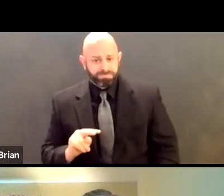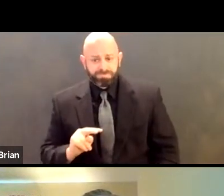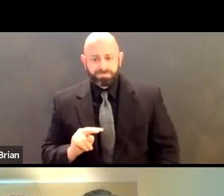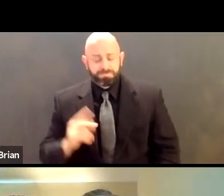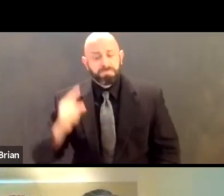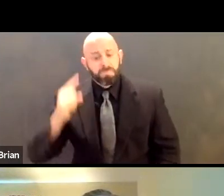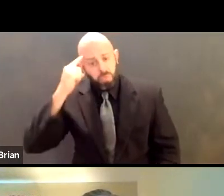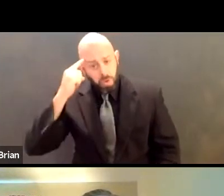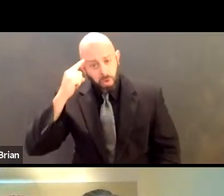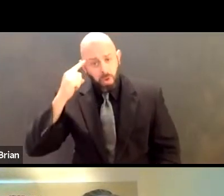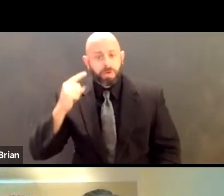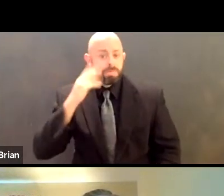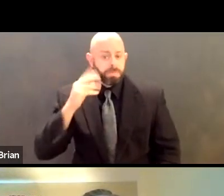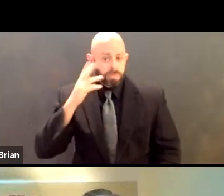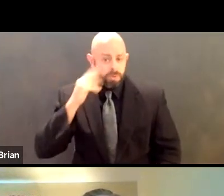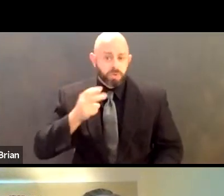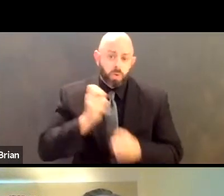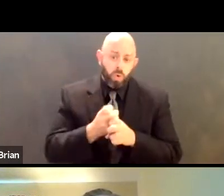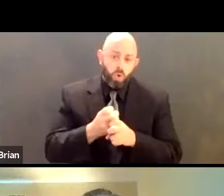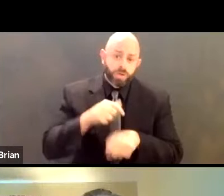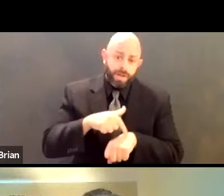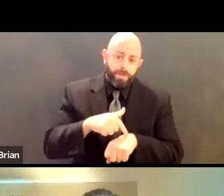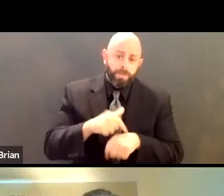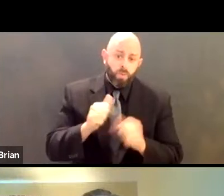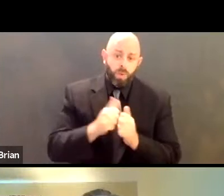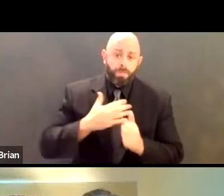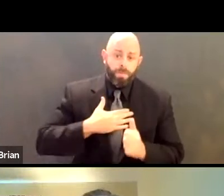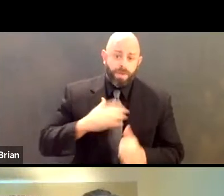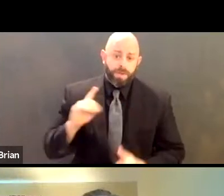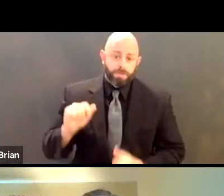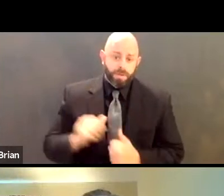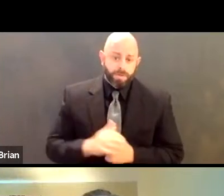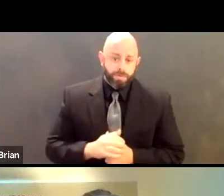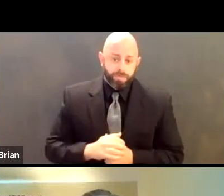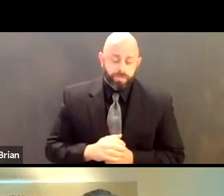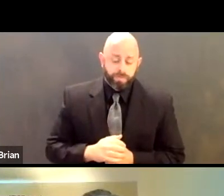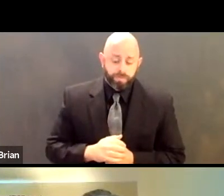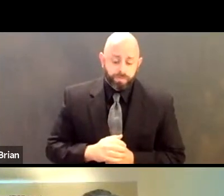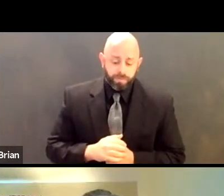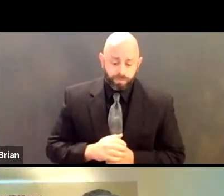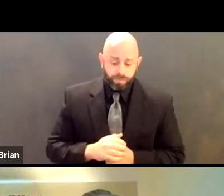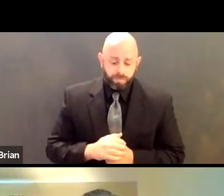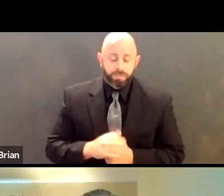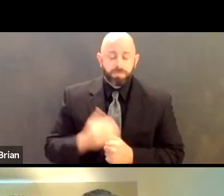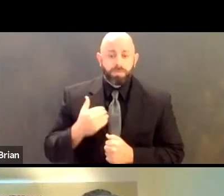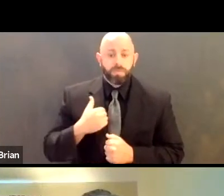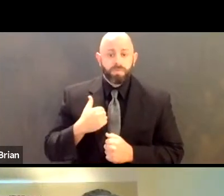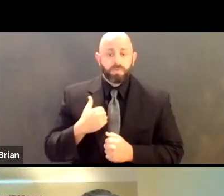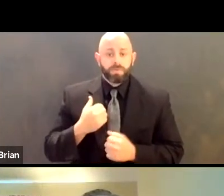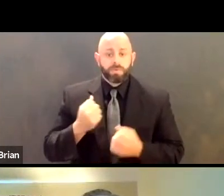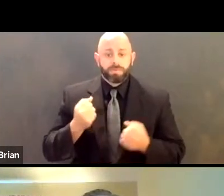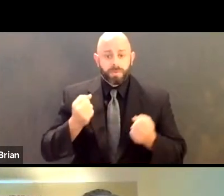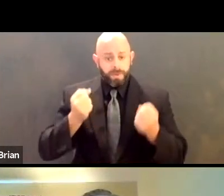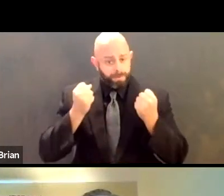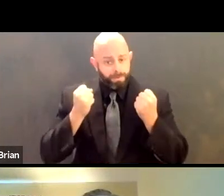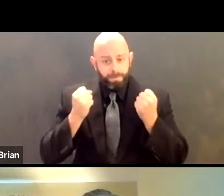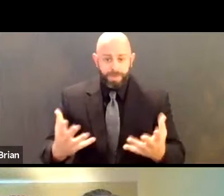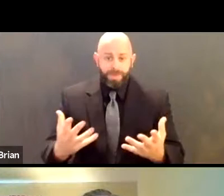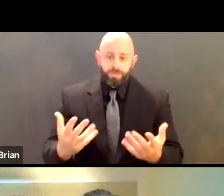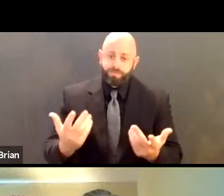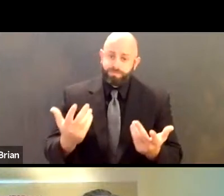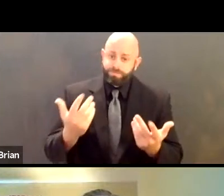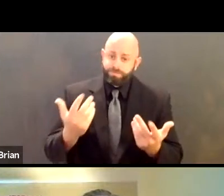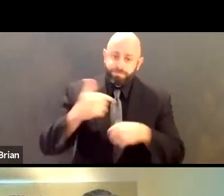would have a difficult time dealing with. And there are a number of occasions where there have